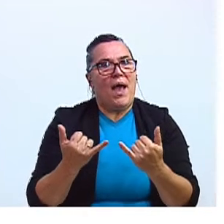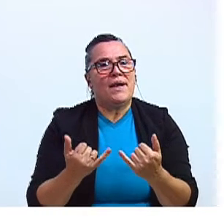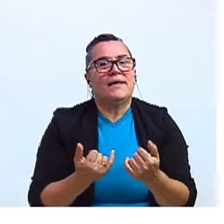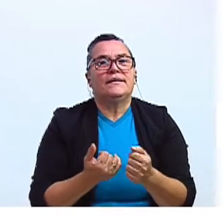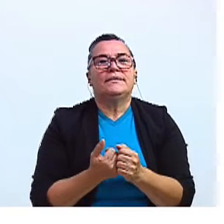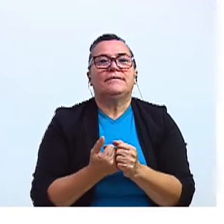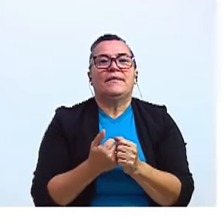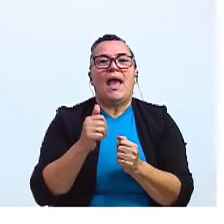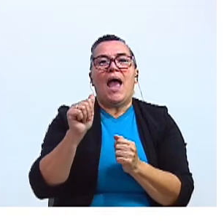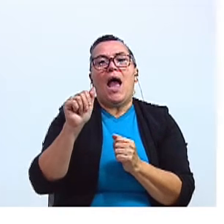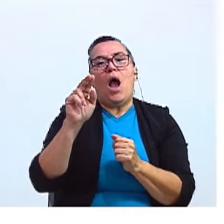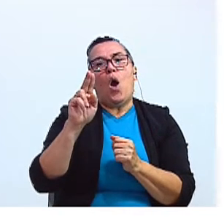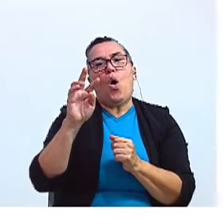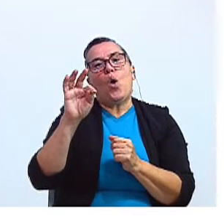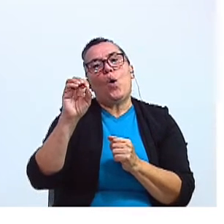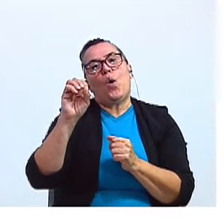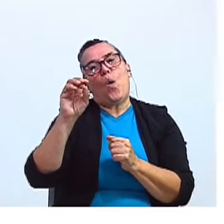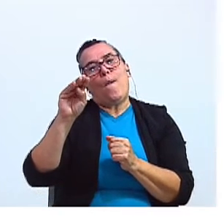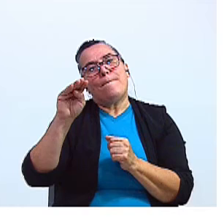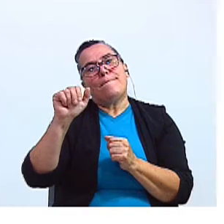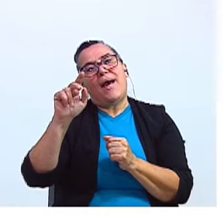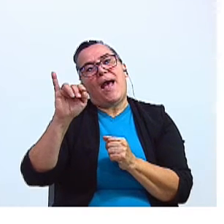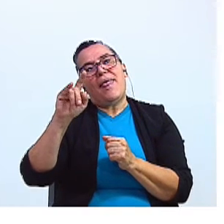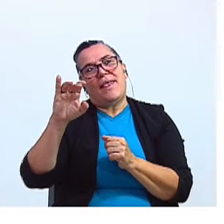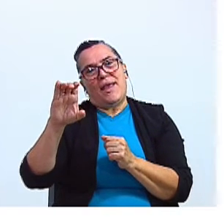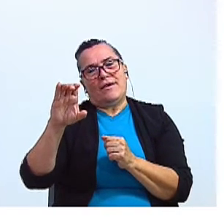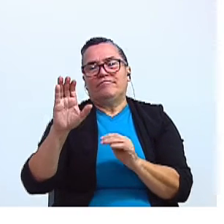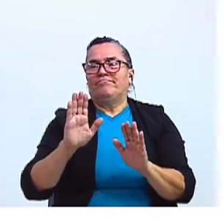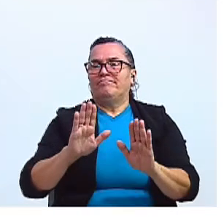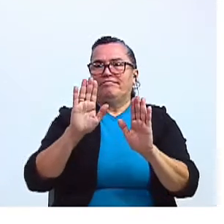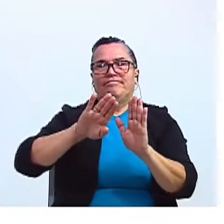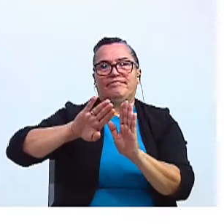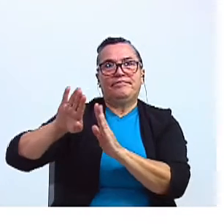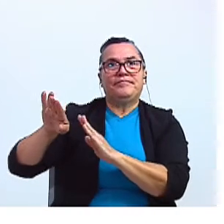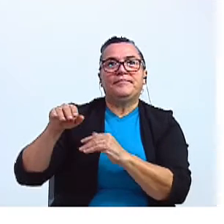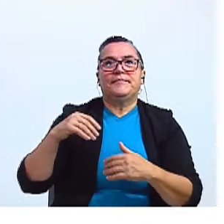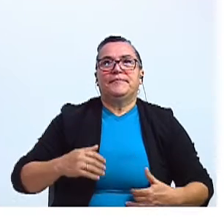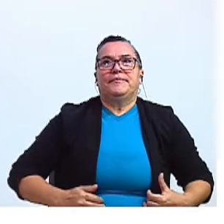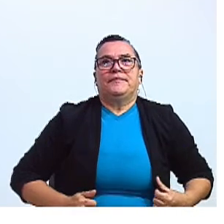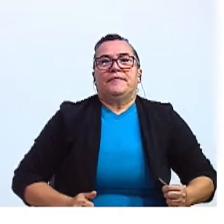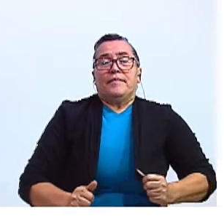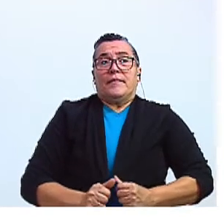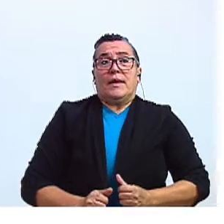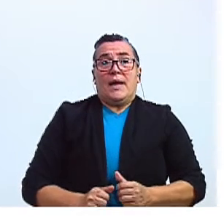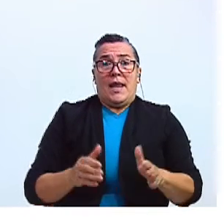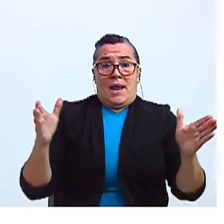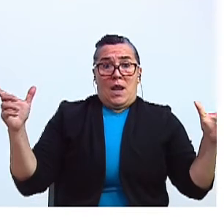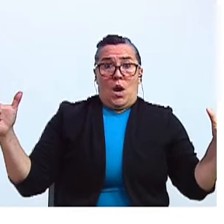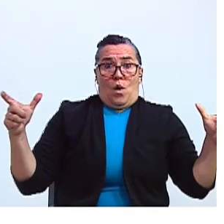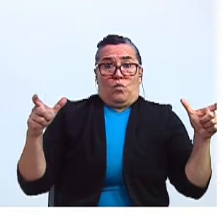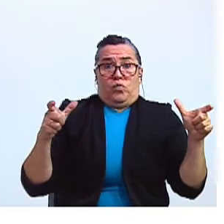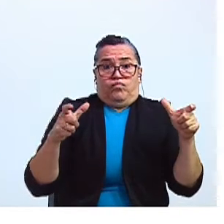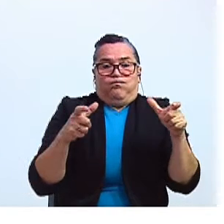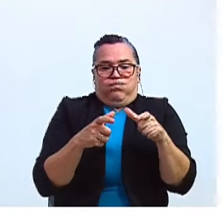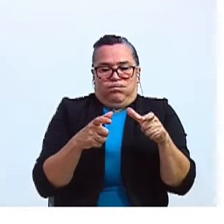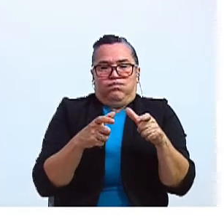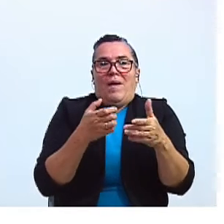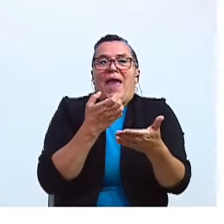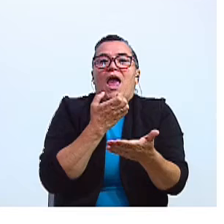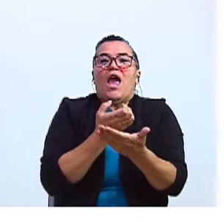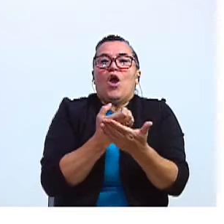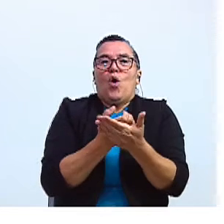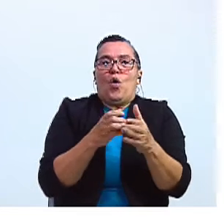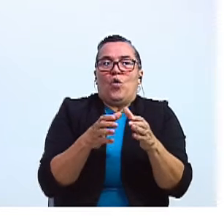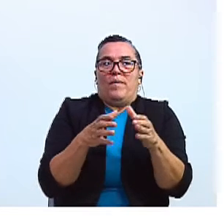repeat. Automatic. Excellent. Next one. Economy size. Okay, you are going